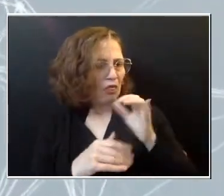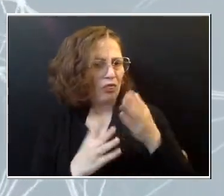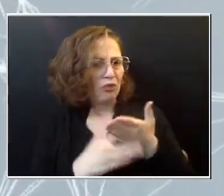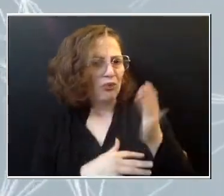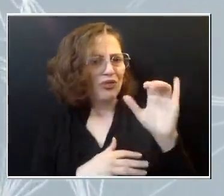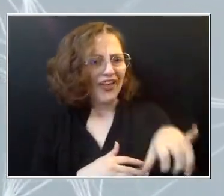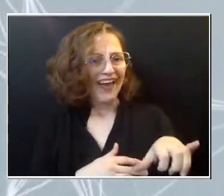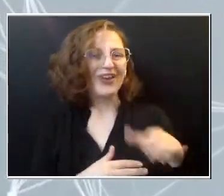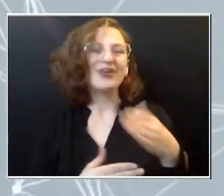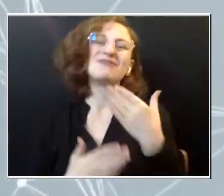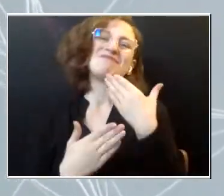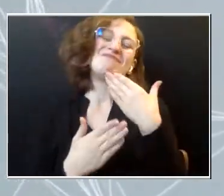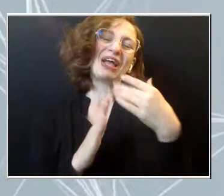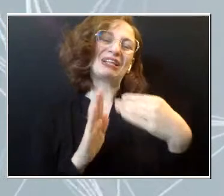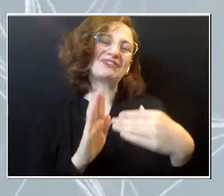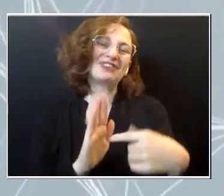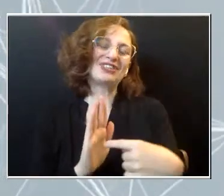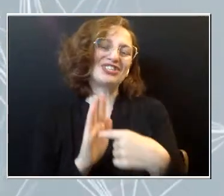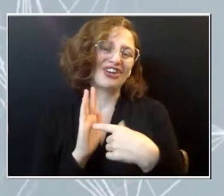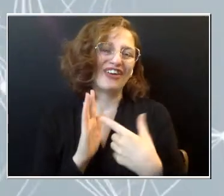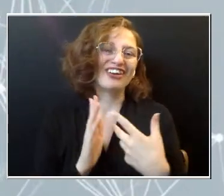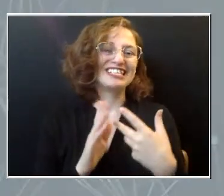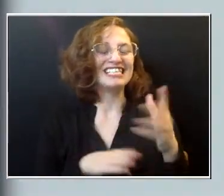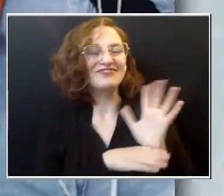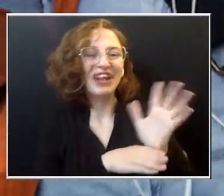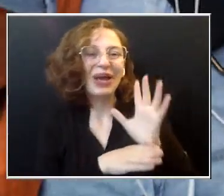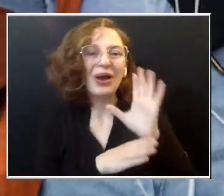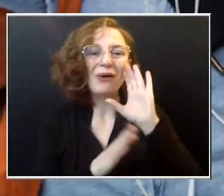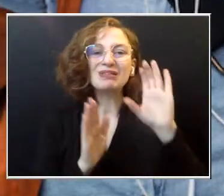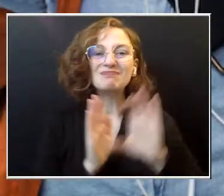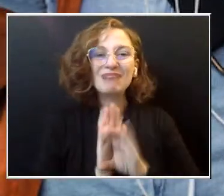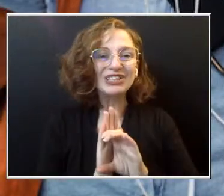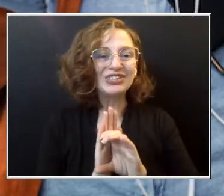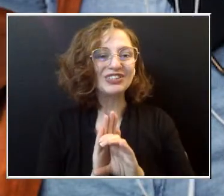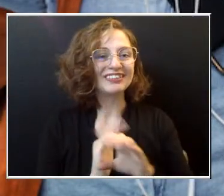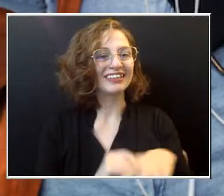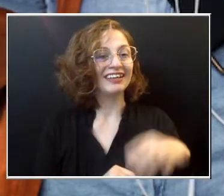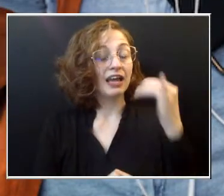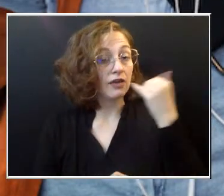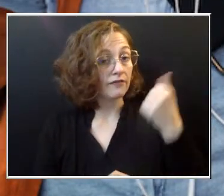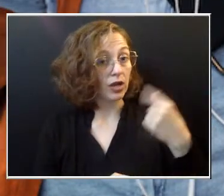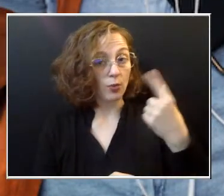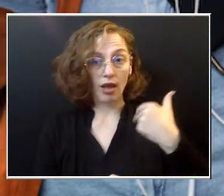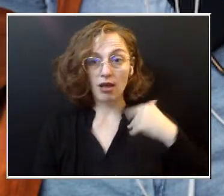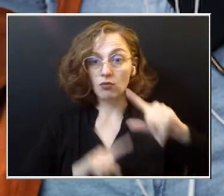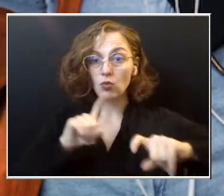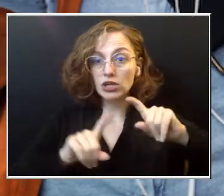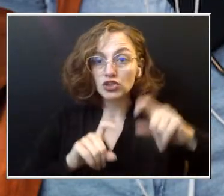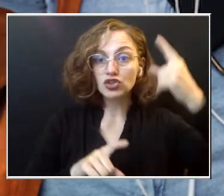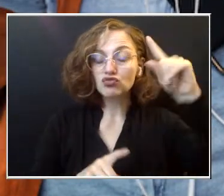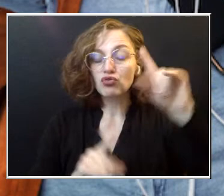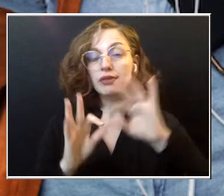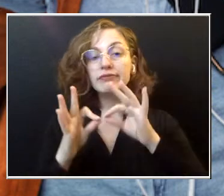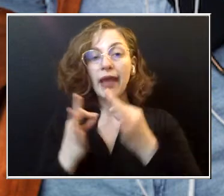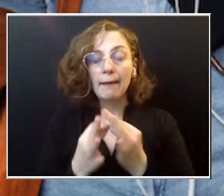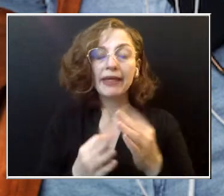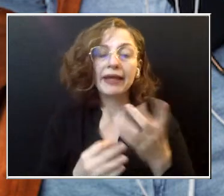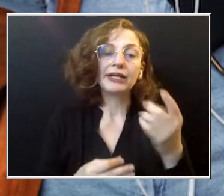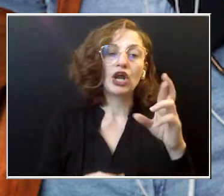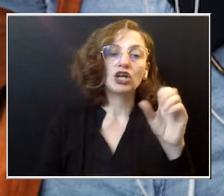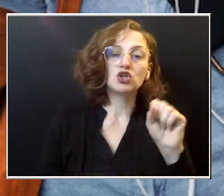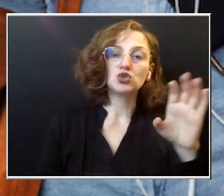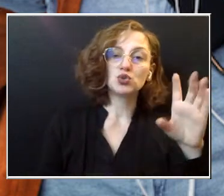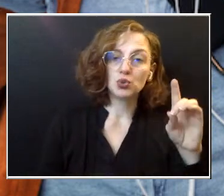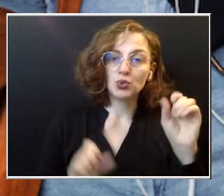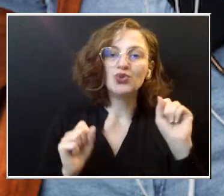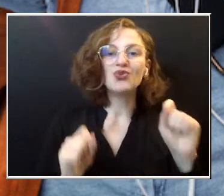cool videos and pictures. If you have questions for the family or Dr. Sood, go ahead and put those in the chat on YouTube or Facebook. You can tweet us or email the